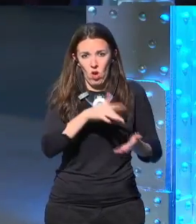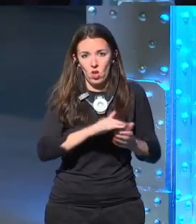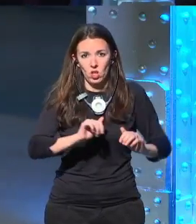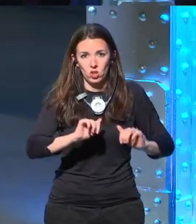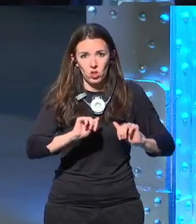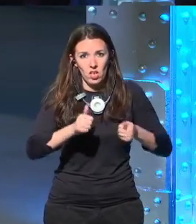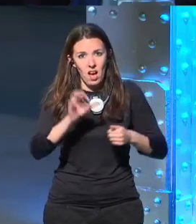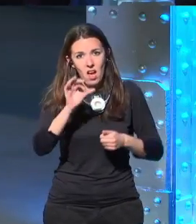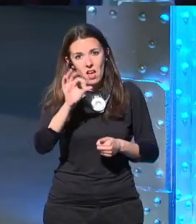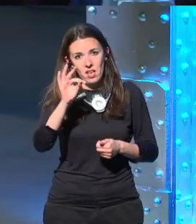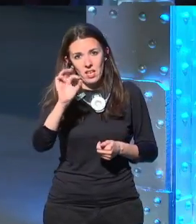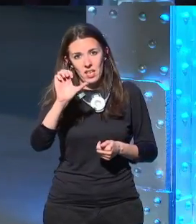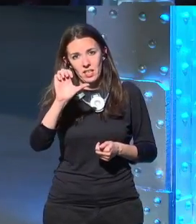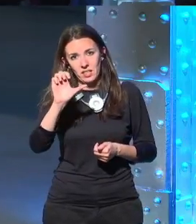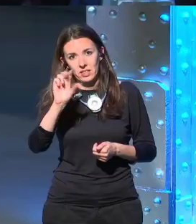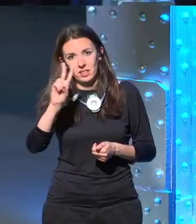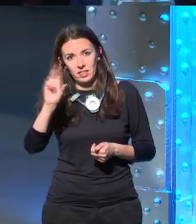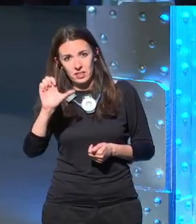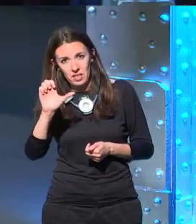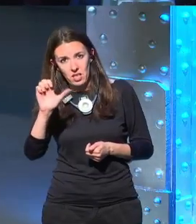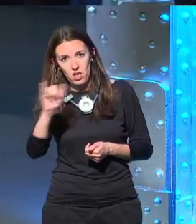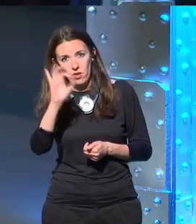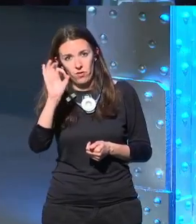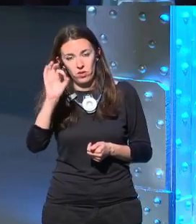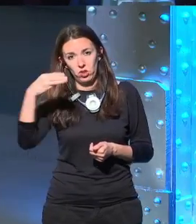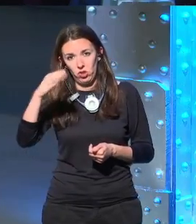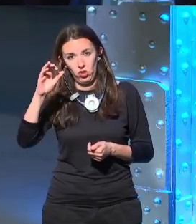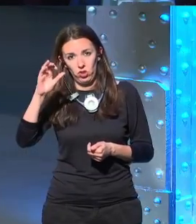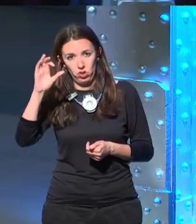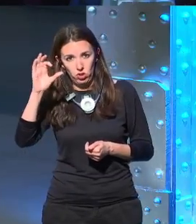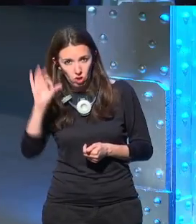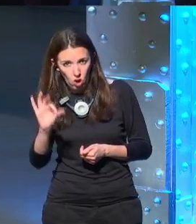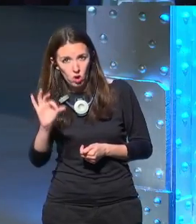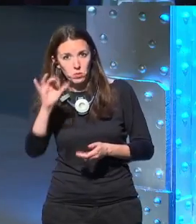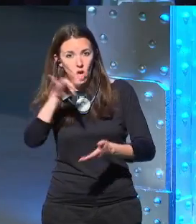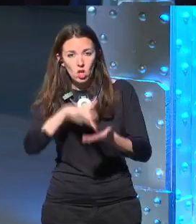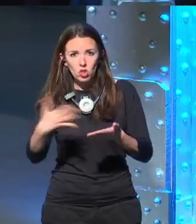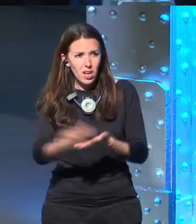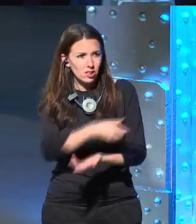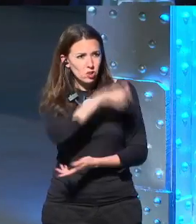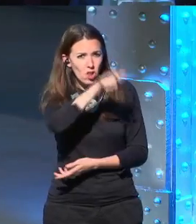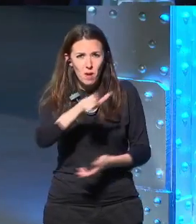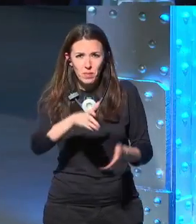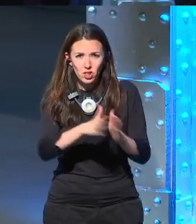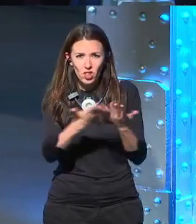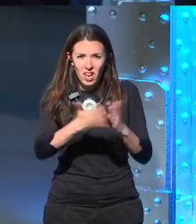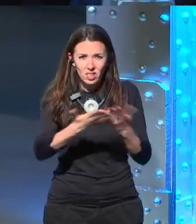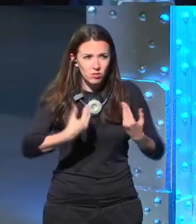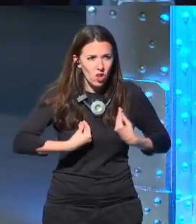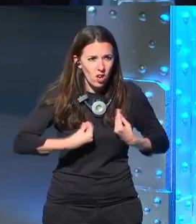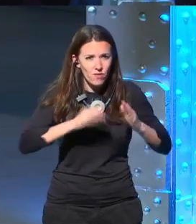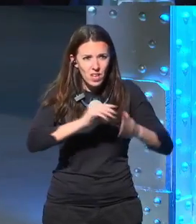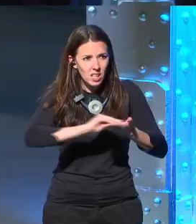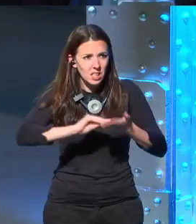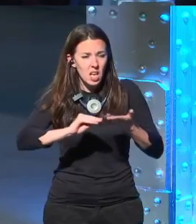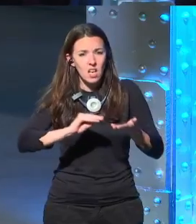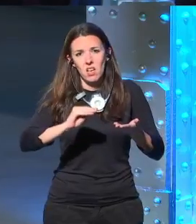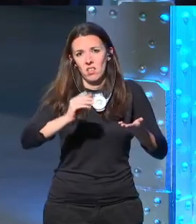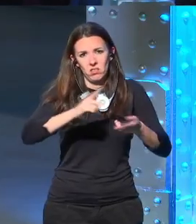Jobs, I realized that all the people I had written about, Ben Franklin, Einstein, and then Steve Jobs, loved